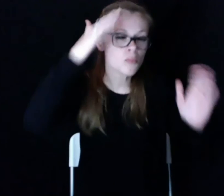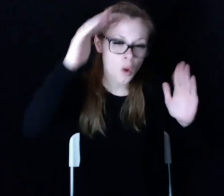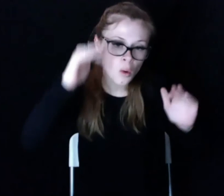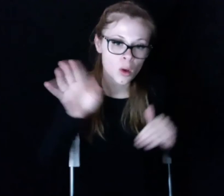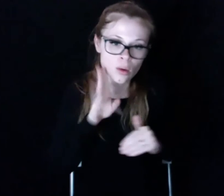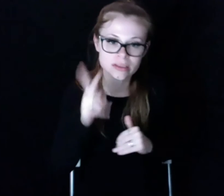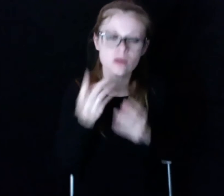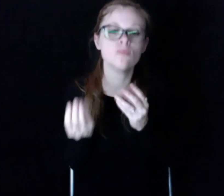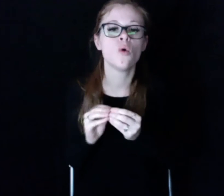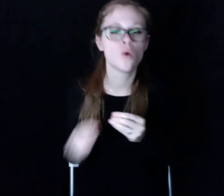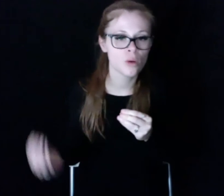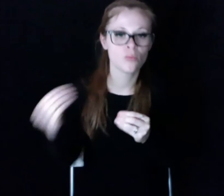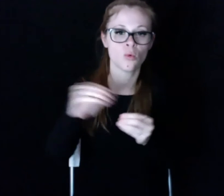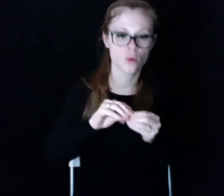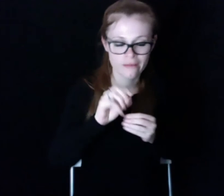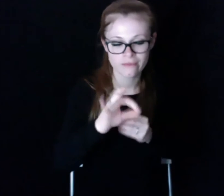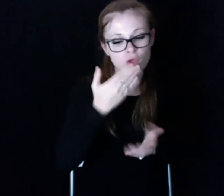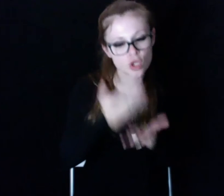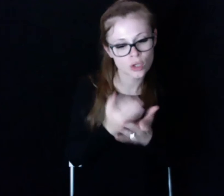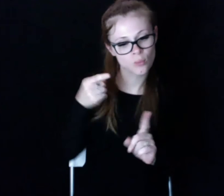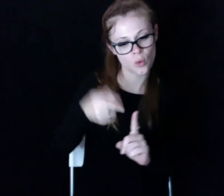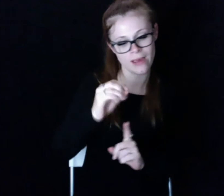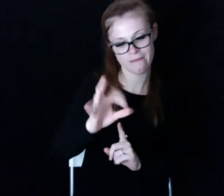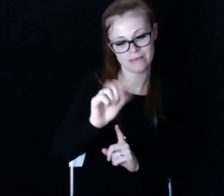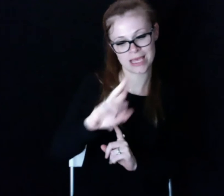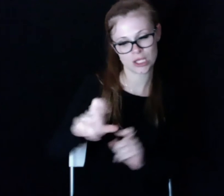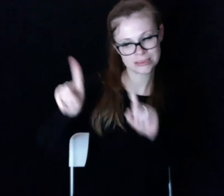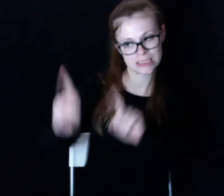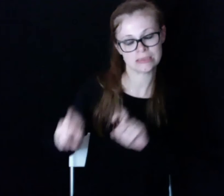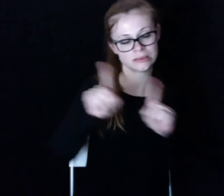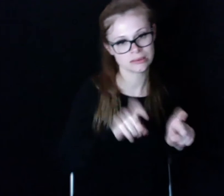and more of these good point of care tests